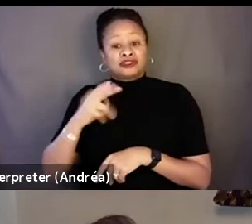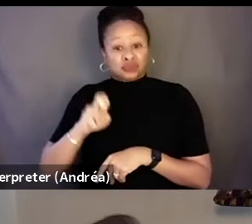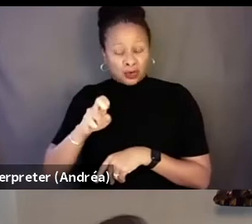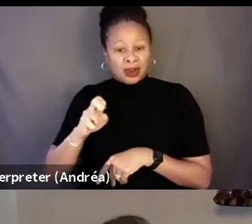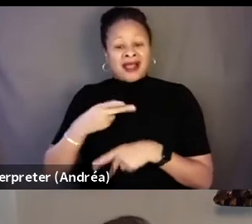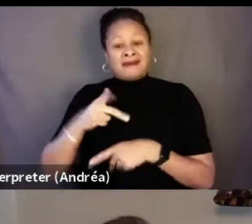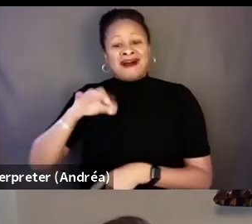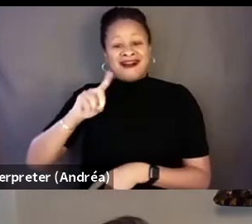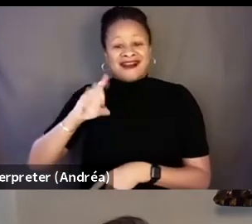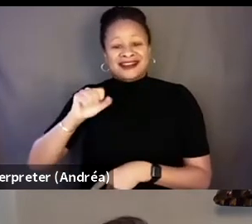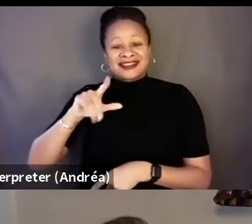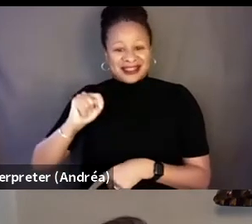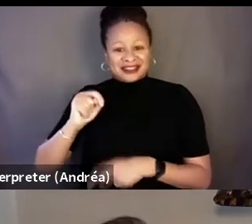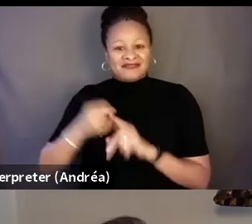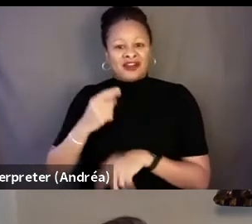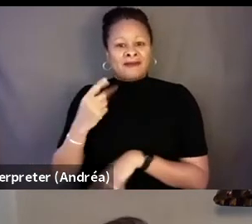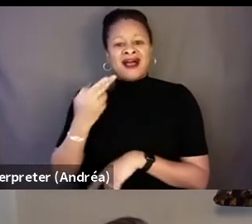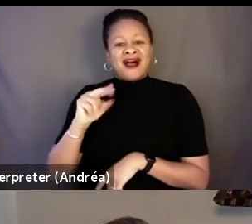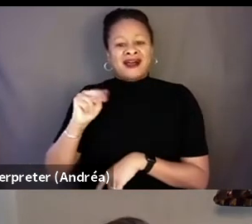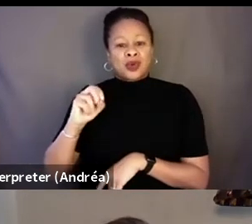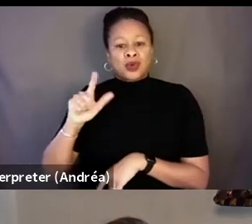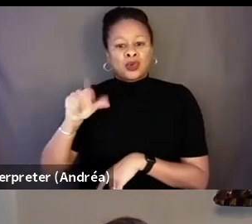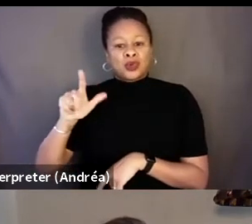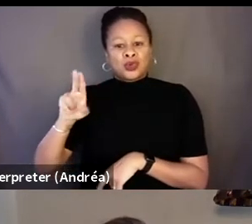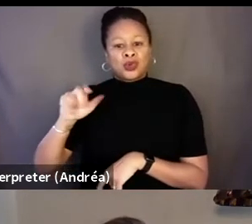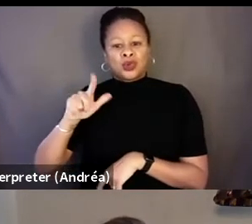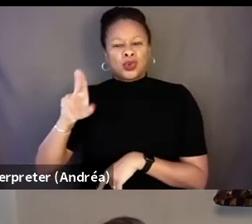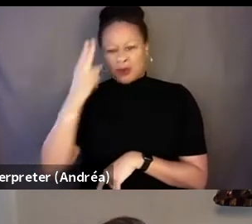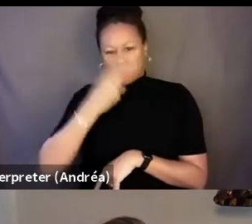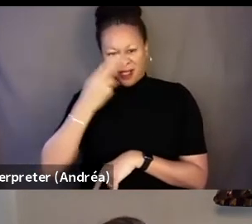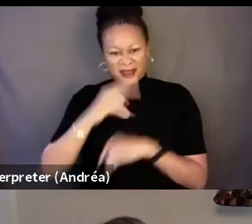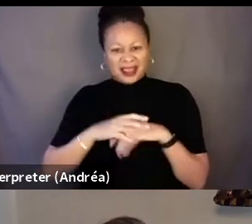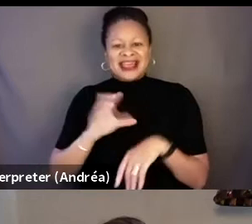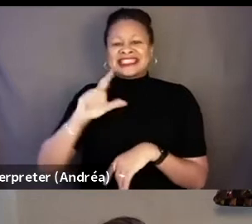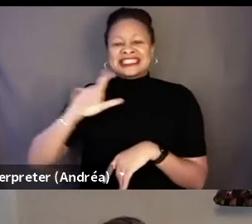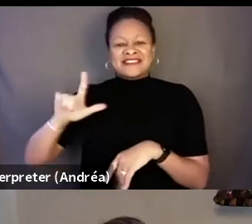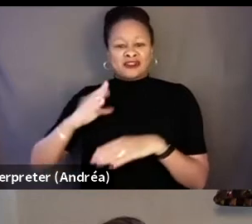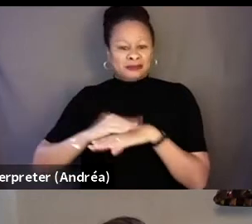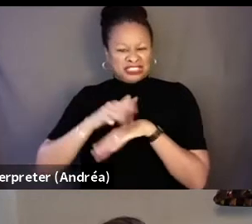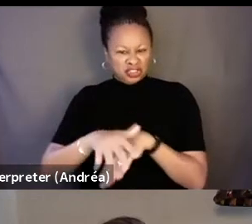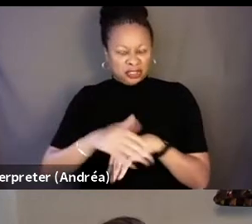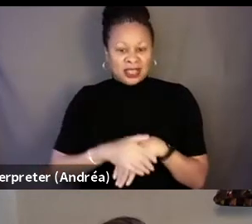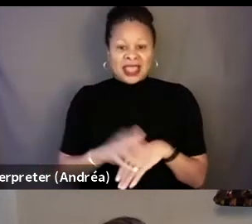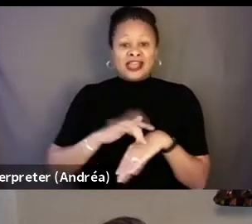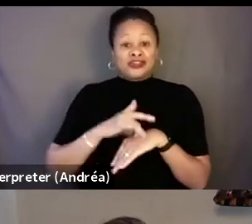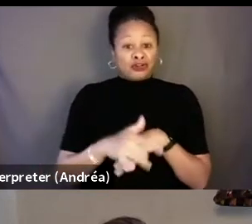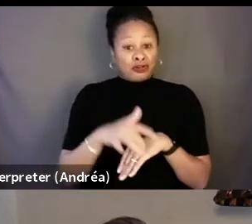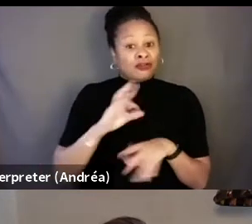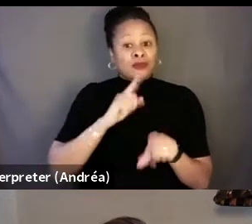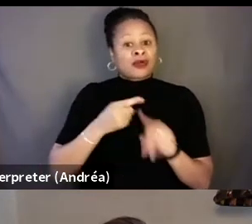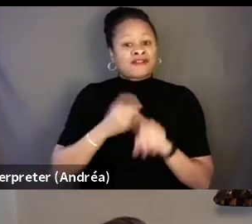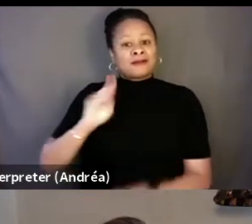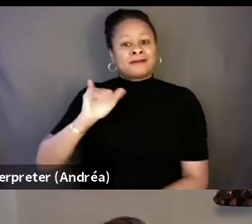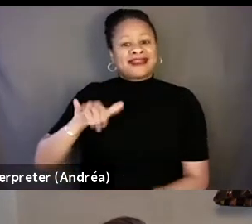Honolulu, Civil Beat, and spent her early career reporting for local news outlets in the Bay Area.